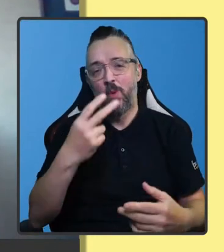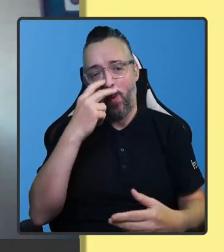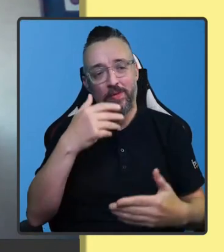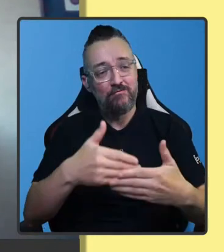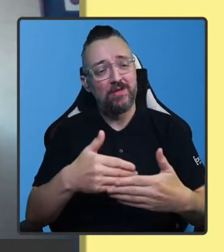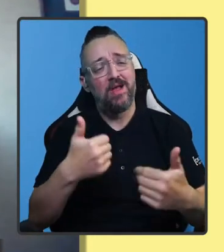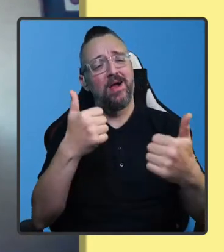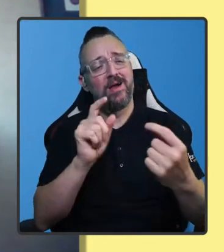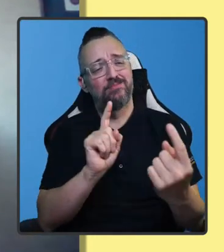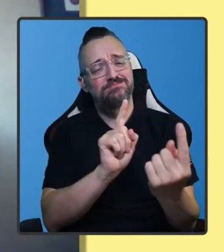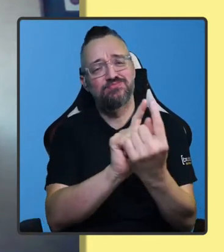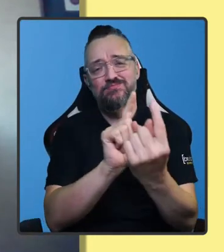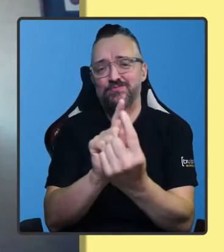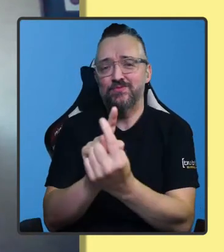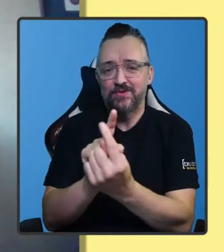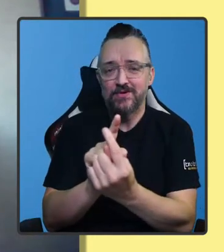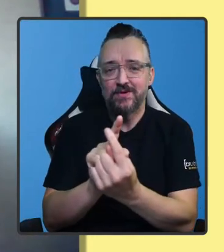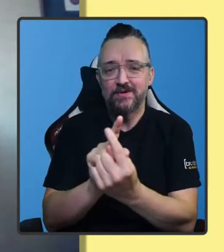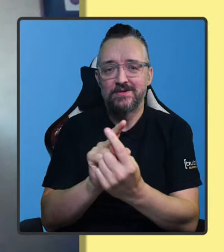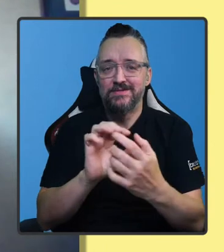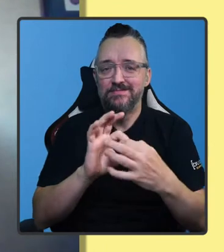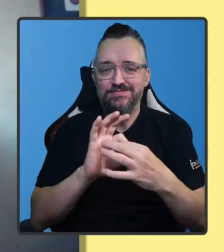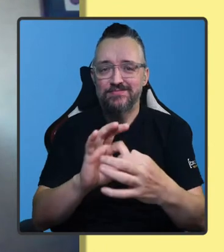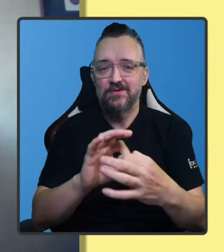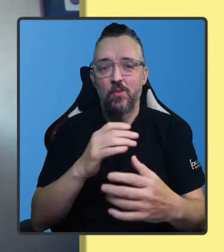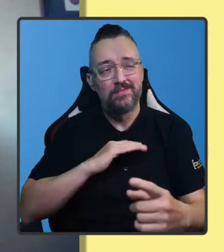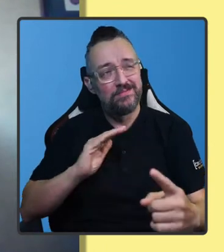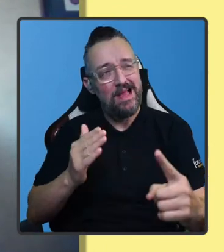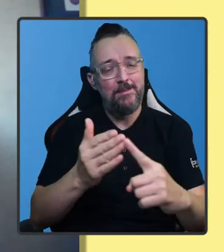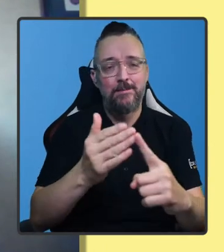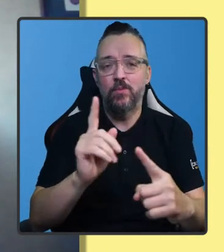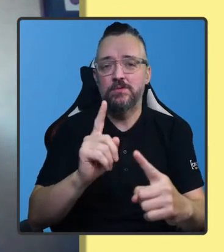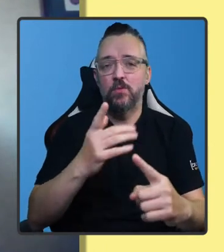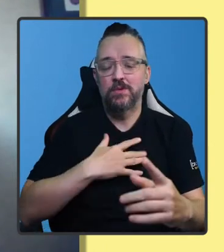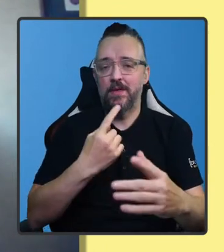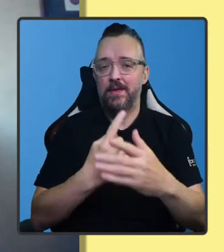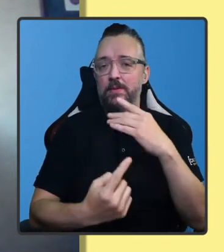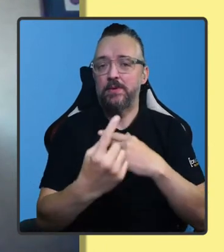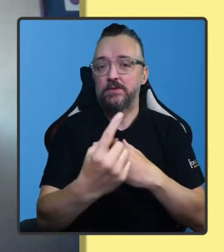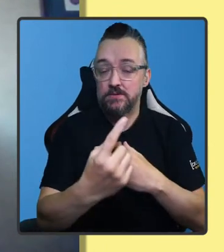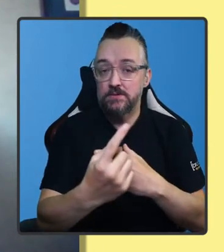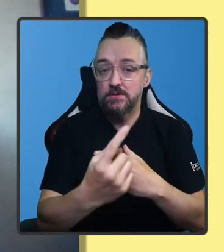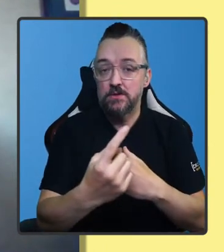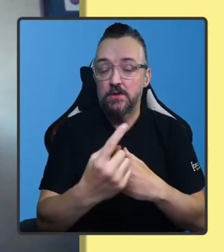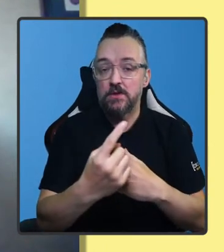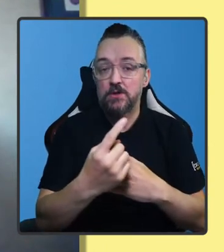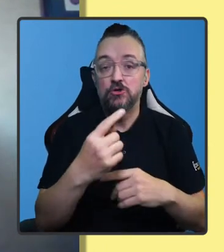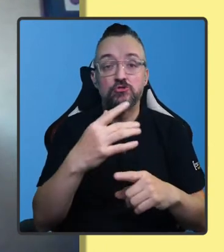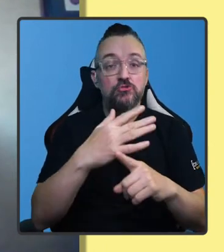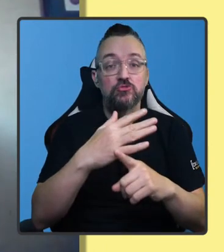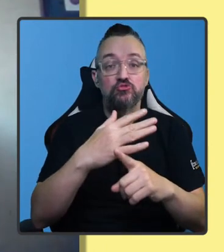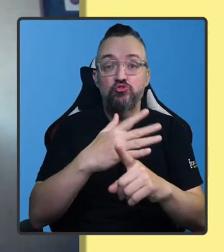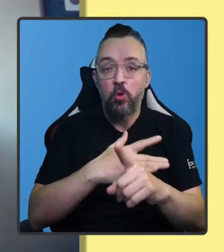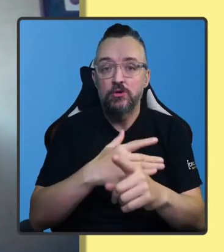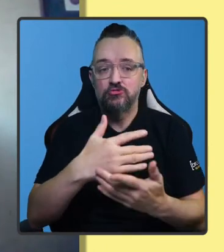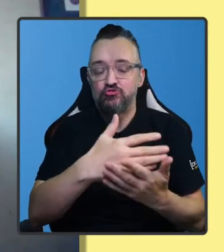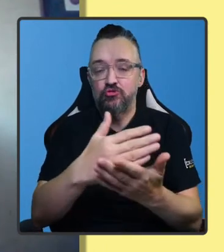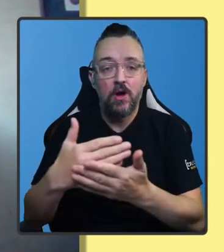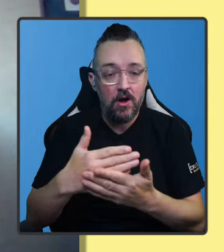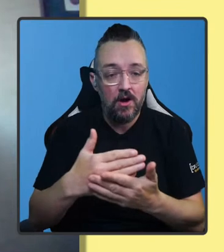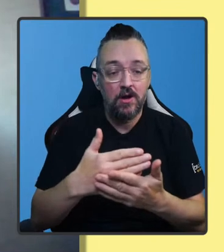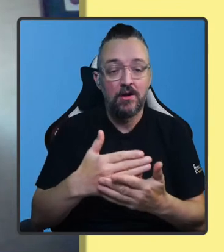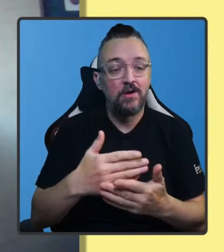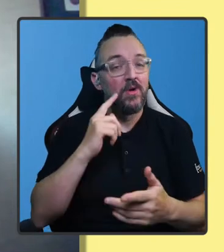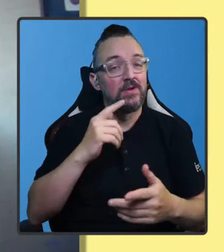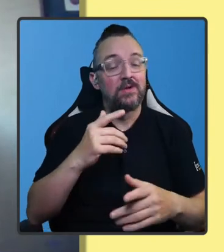longtime comrades in our pursuit of independence, to share old stories, remember absent friends, and when the day's work is done, to raise